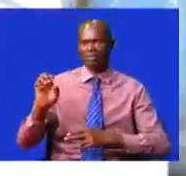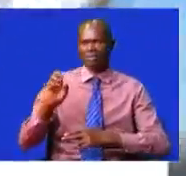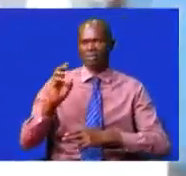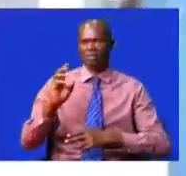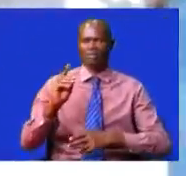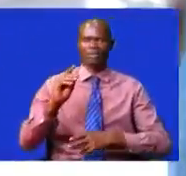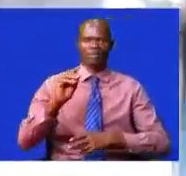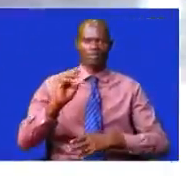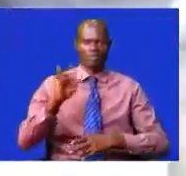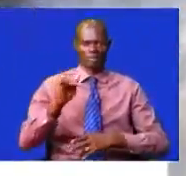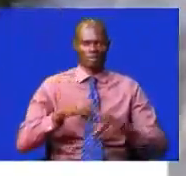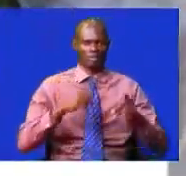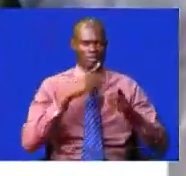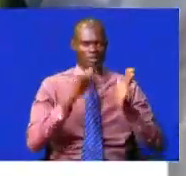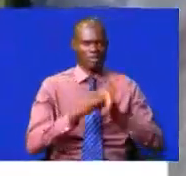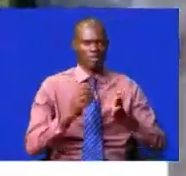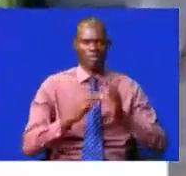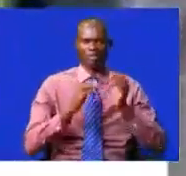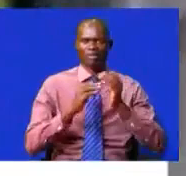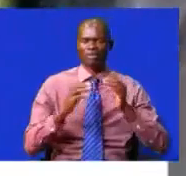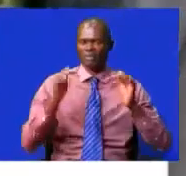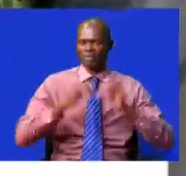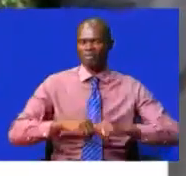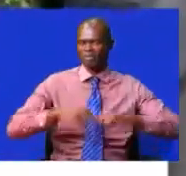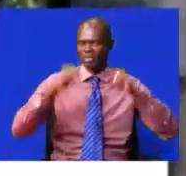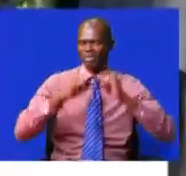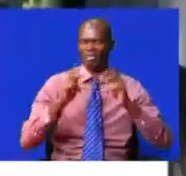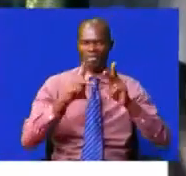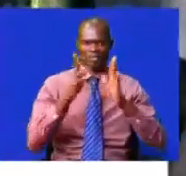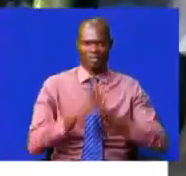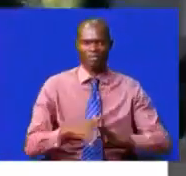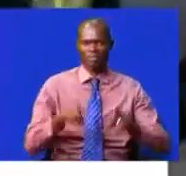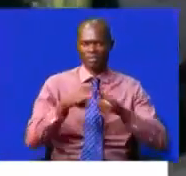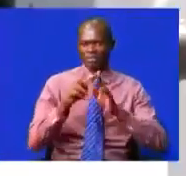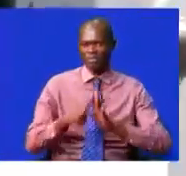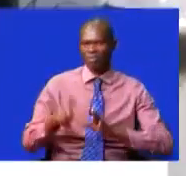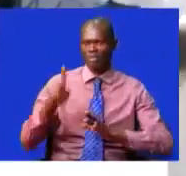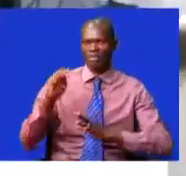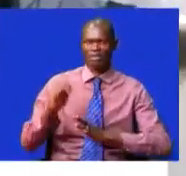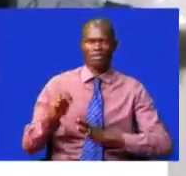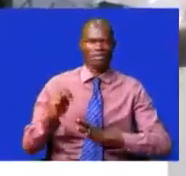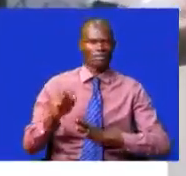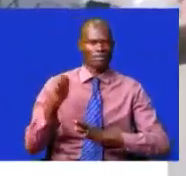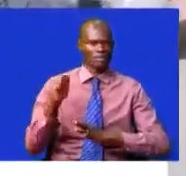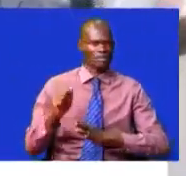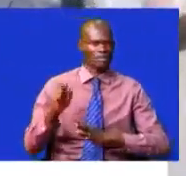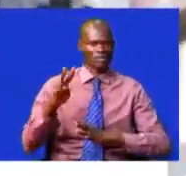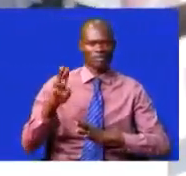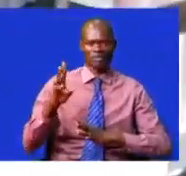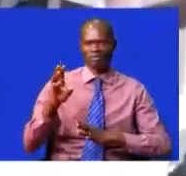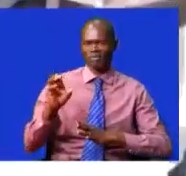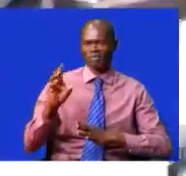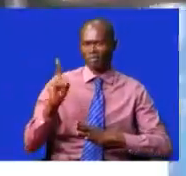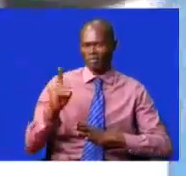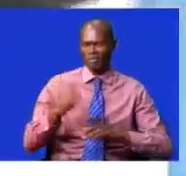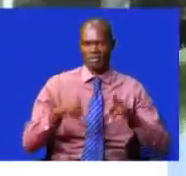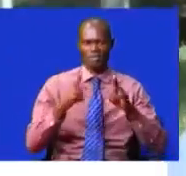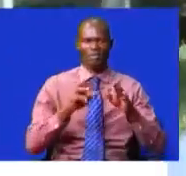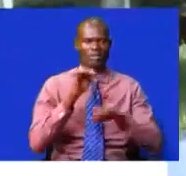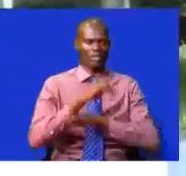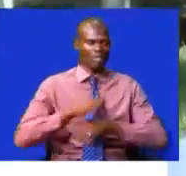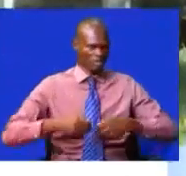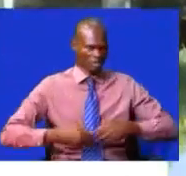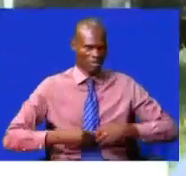pok oyudo pesa. Kata kamano, owacho ni jo Navcdp osechako chulo rowere go, kendo okwayo gi mondo gidimbre kendo gihore